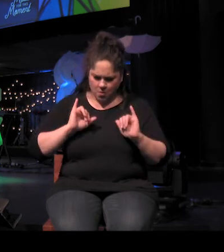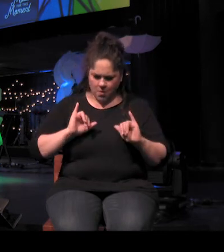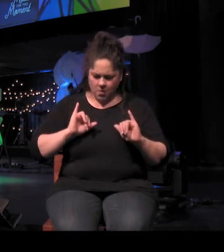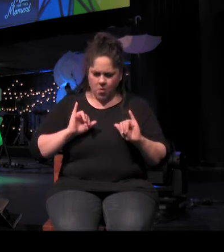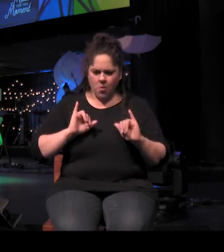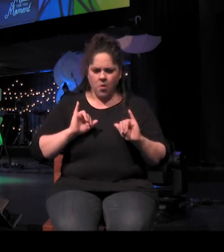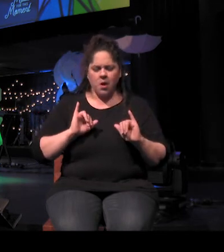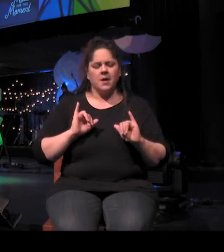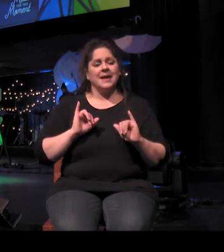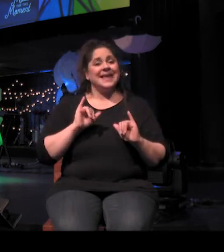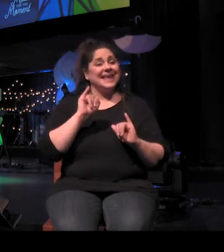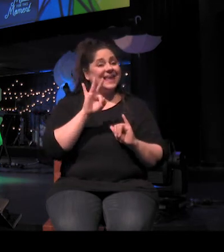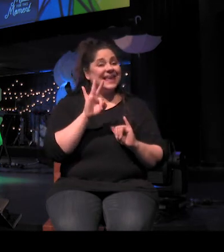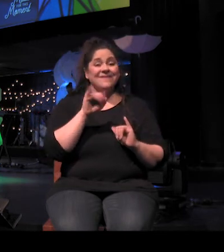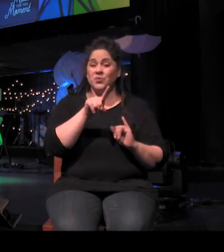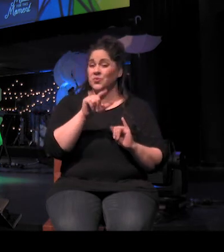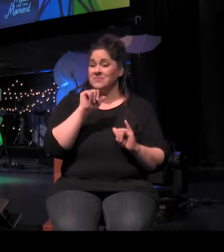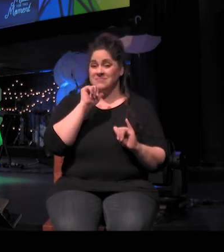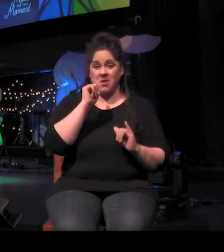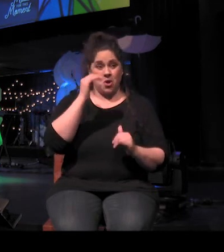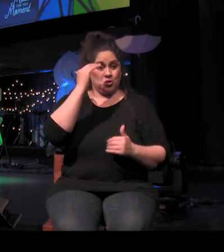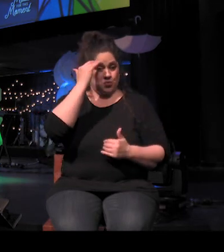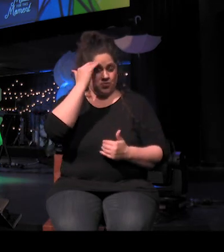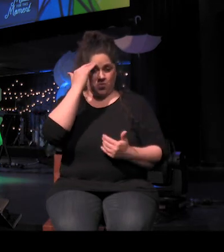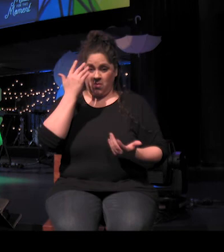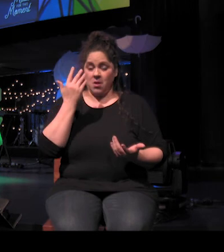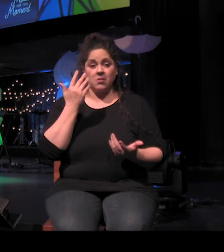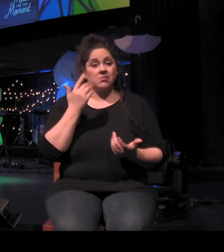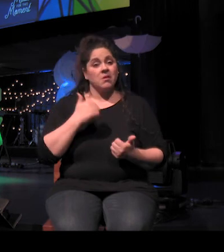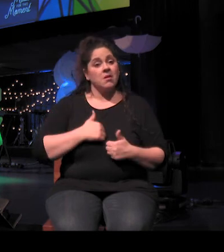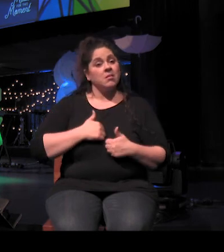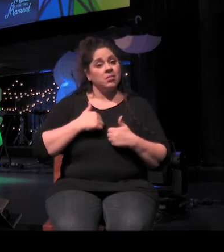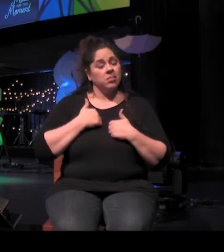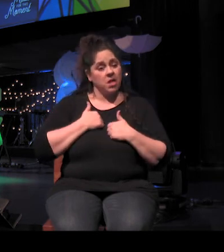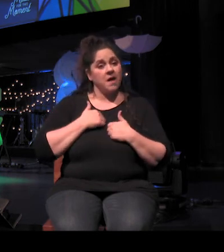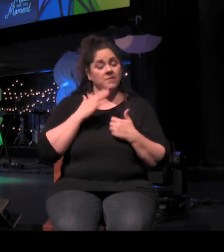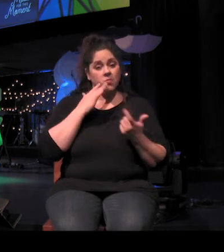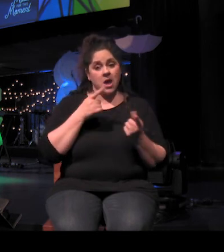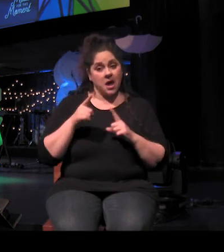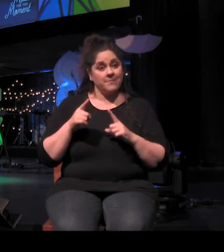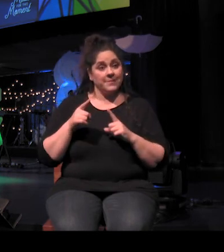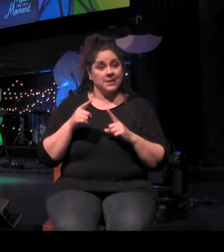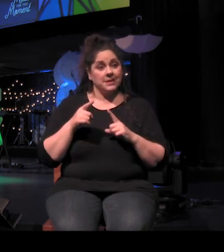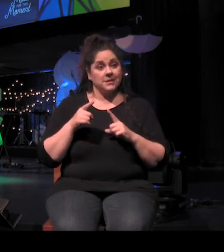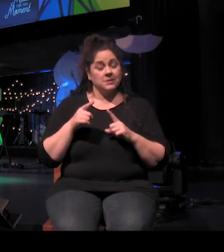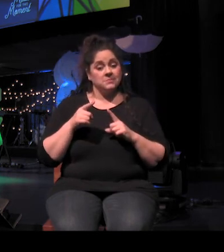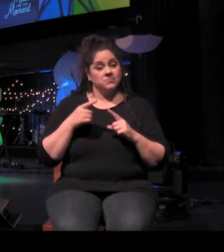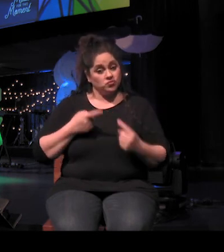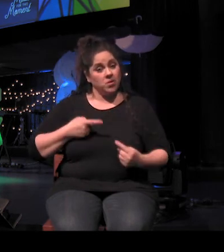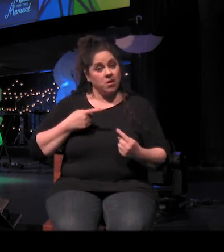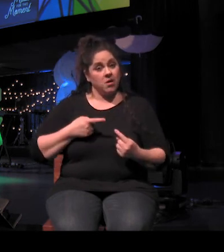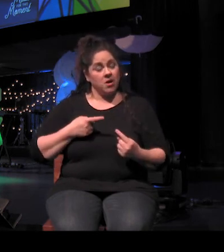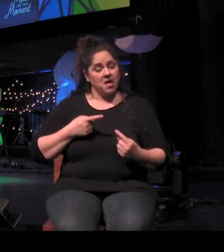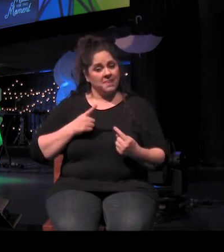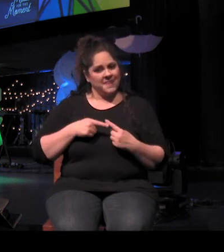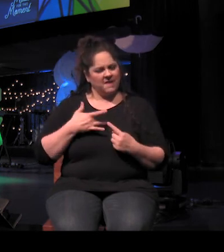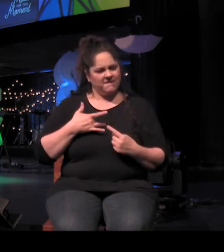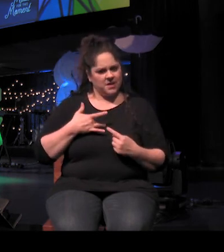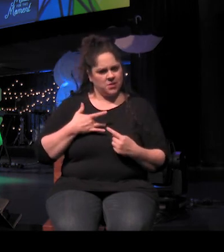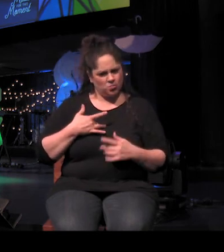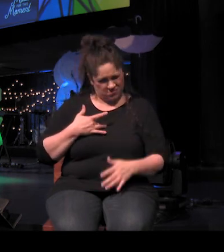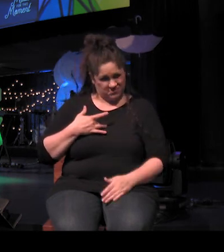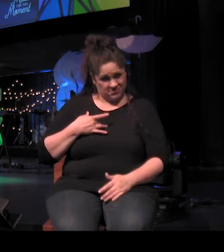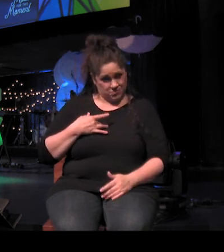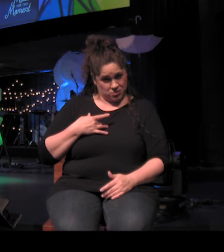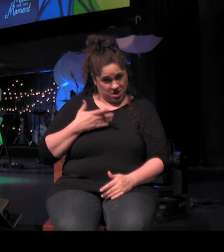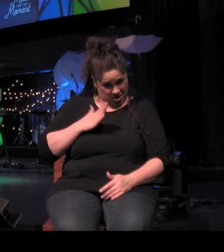be circumstances and situations in life that will make you question, tempt you to question, does God really love me? Does he really care about